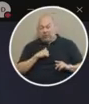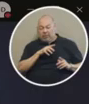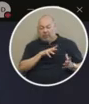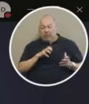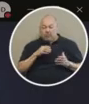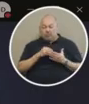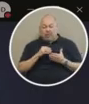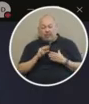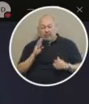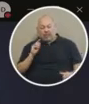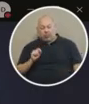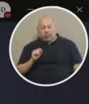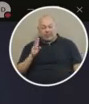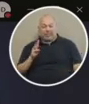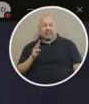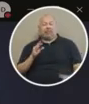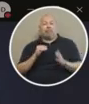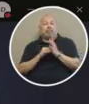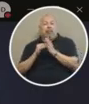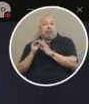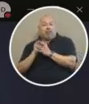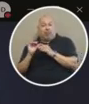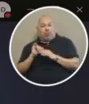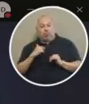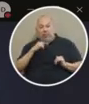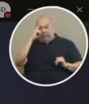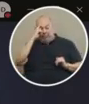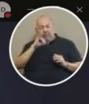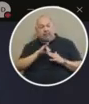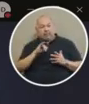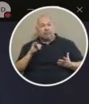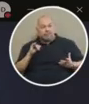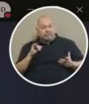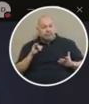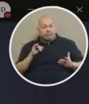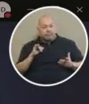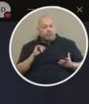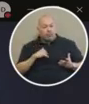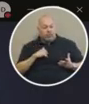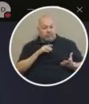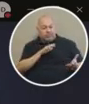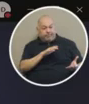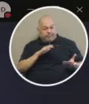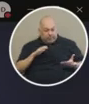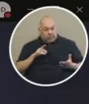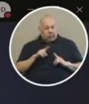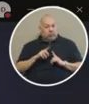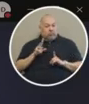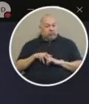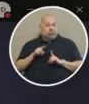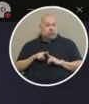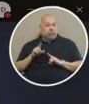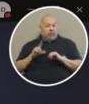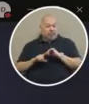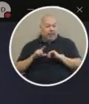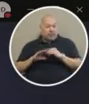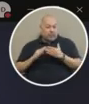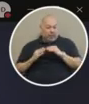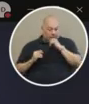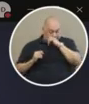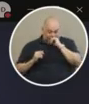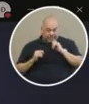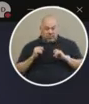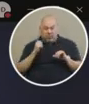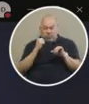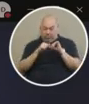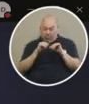up with about $6.6 million that we think is going to be allocated to El Paso. Keep in